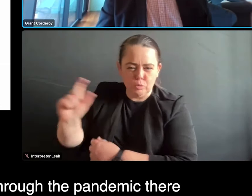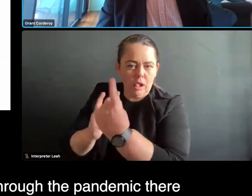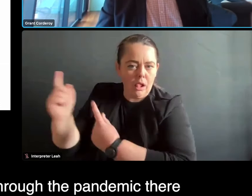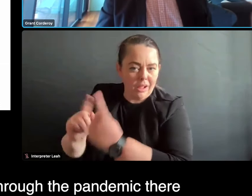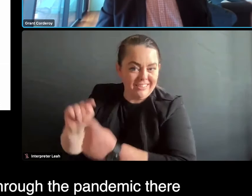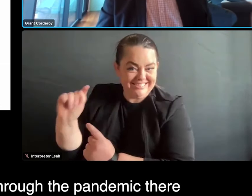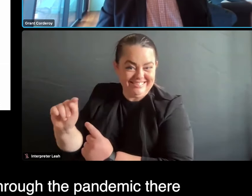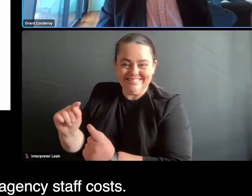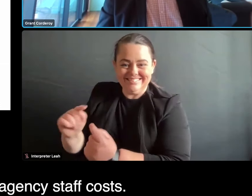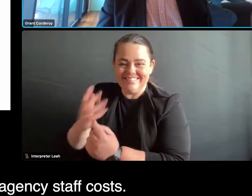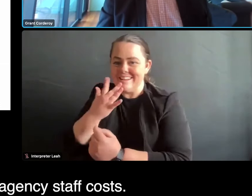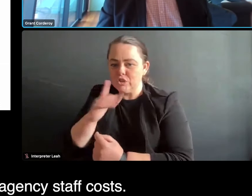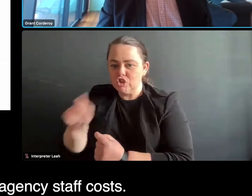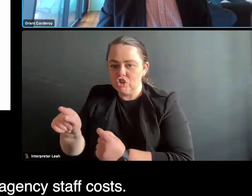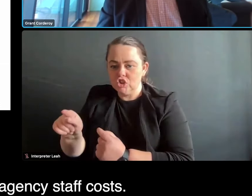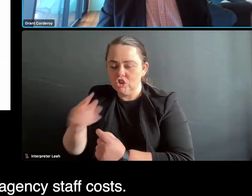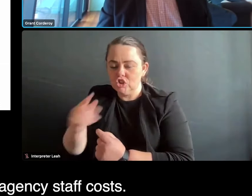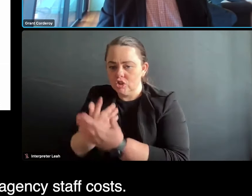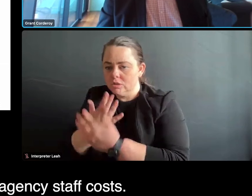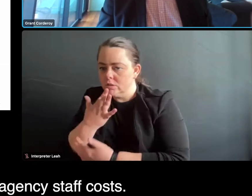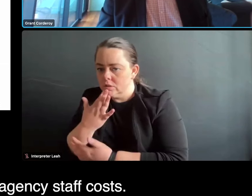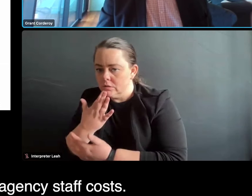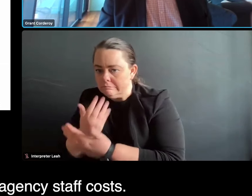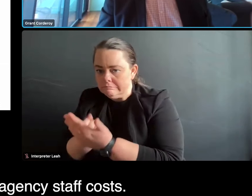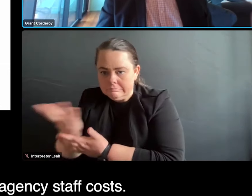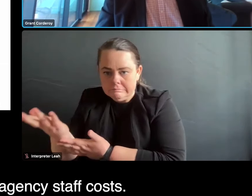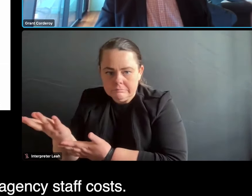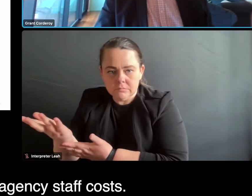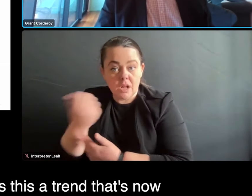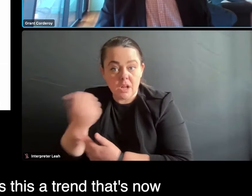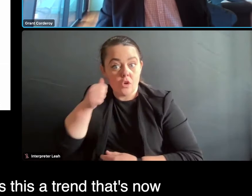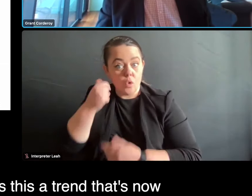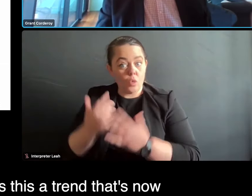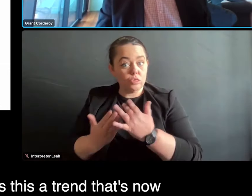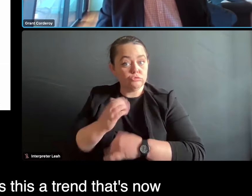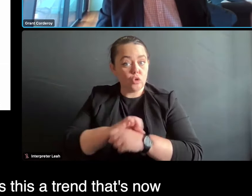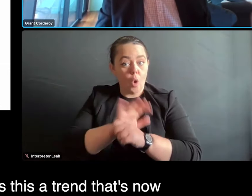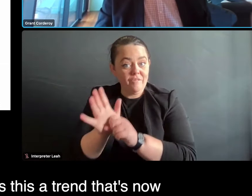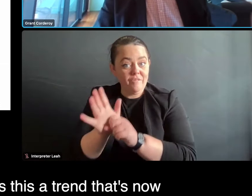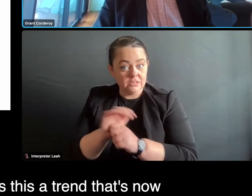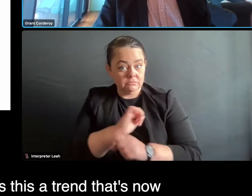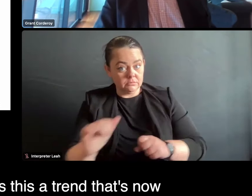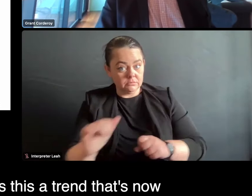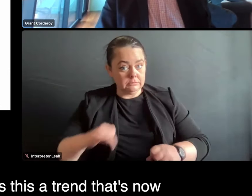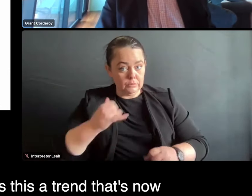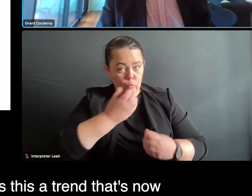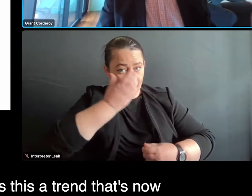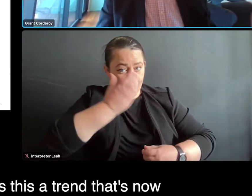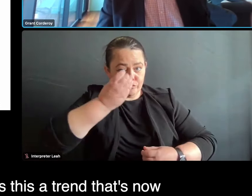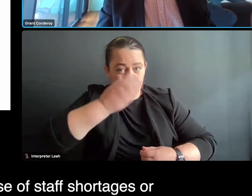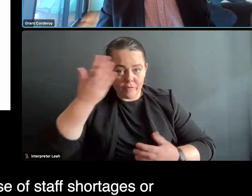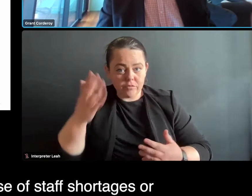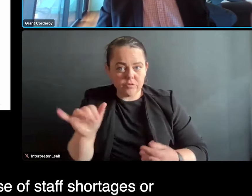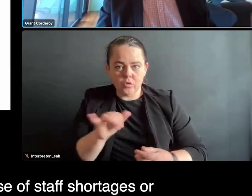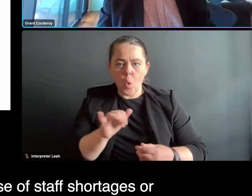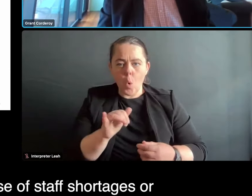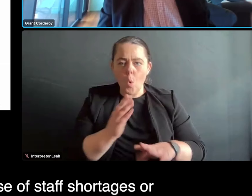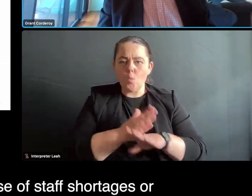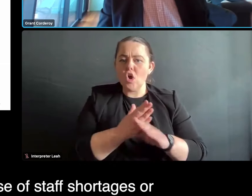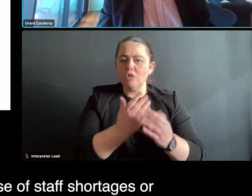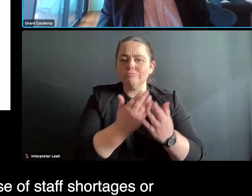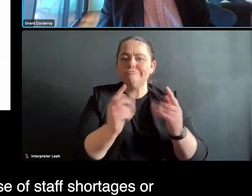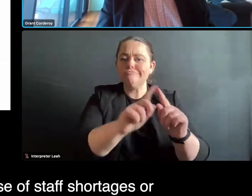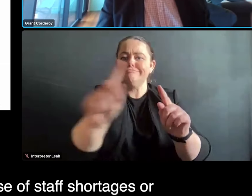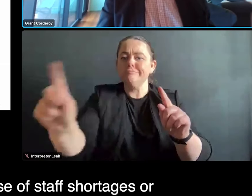the pandemic, there had to be additional agency staff costs. So we wanted to see a trend. Is this a trend that's now going to